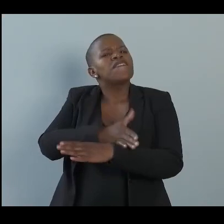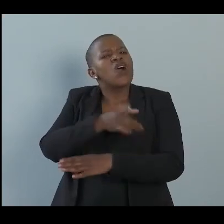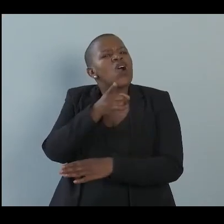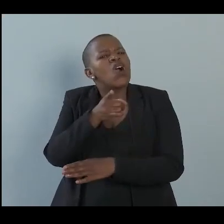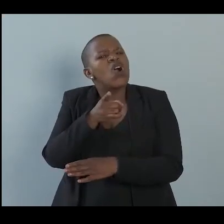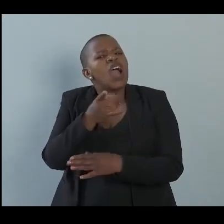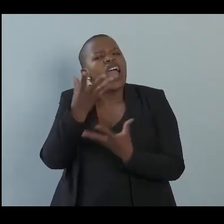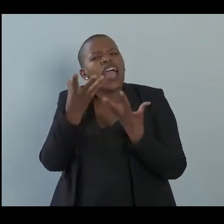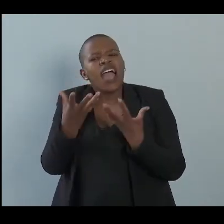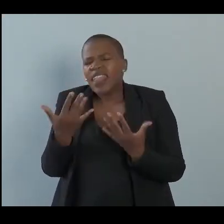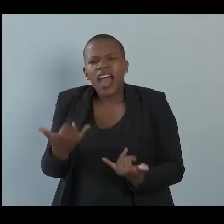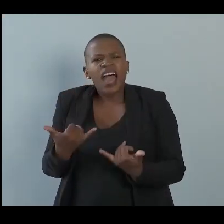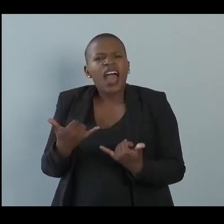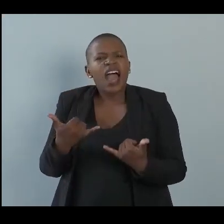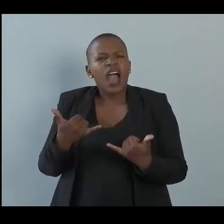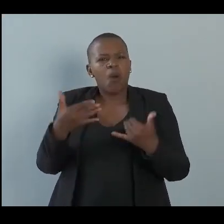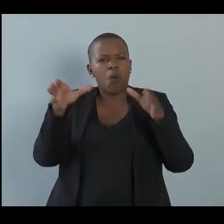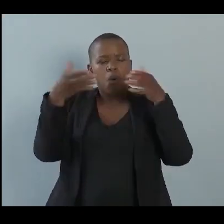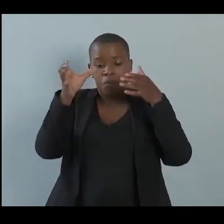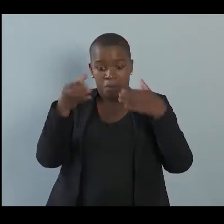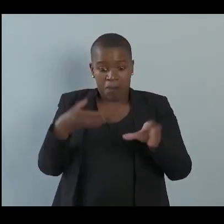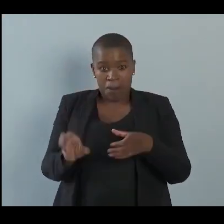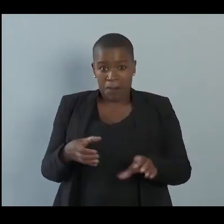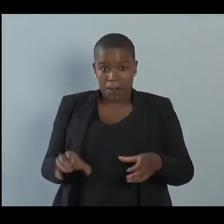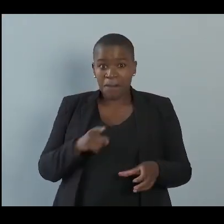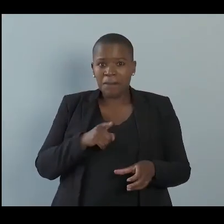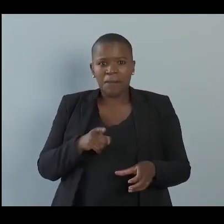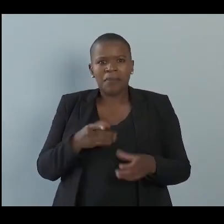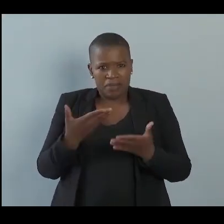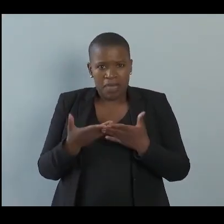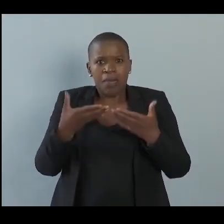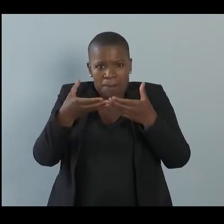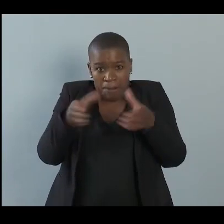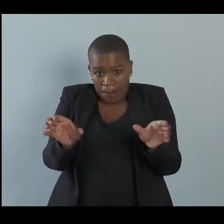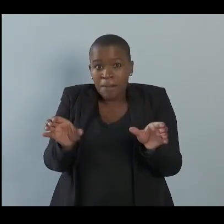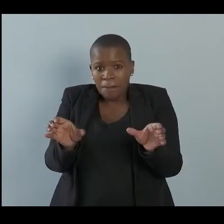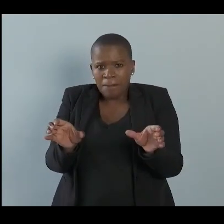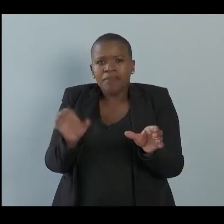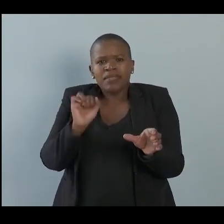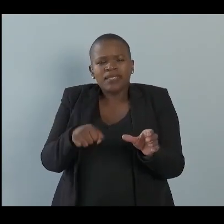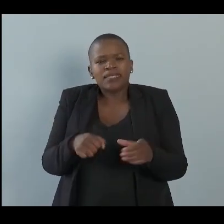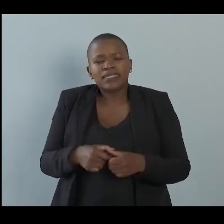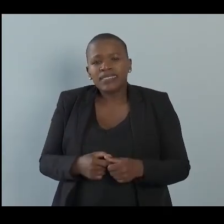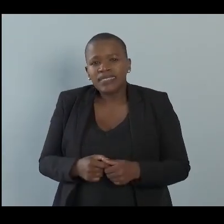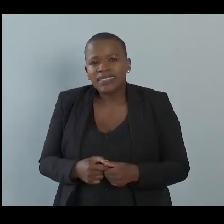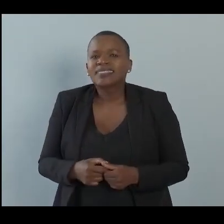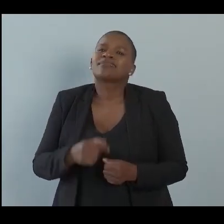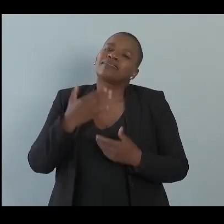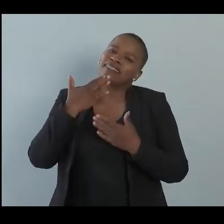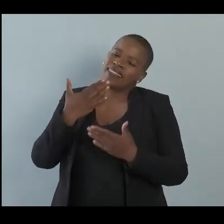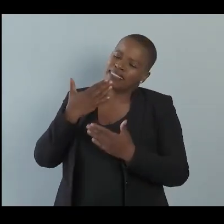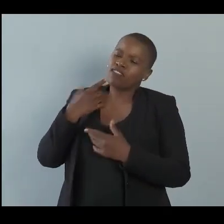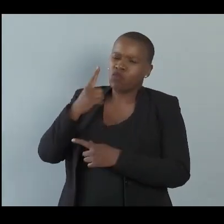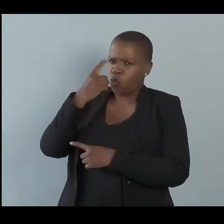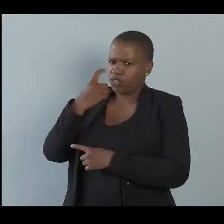Bytes, what is the likelihood of a separate listing of Netstar? Hi, Ernest. Thanks for the question. It's not something we're looking